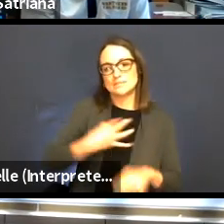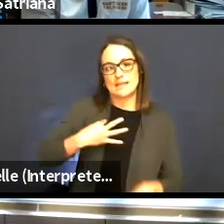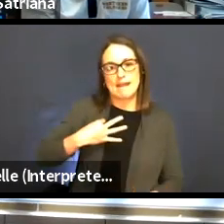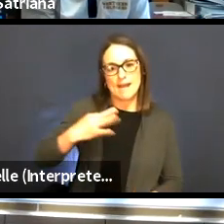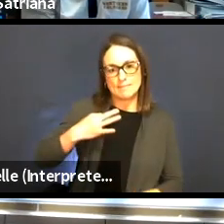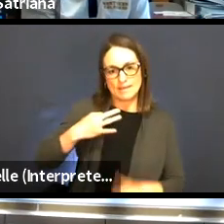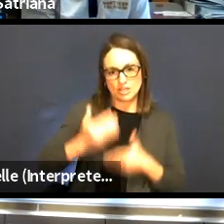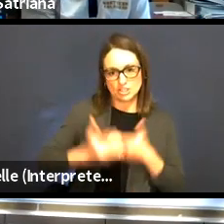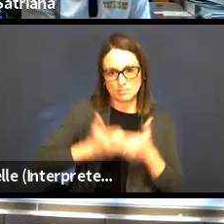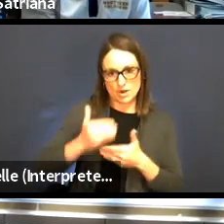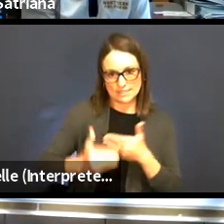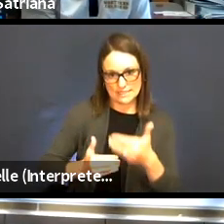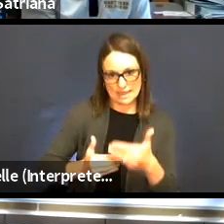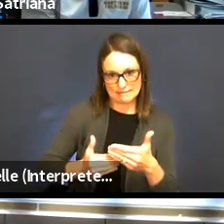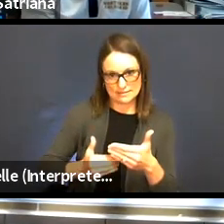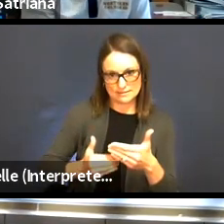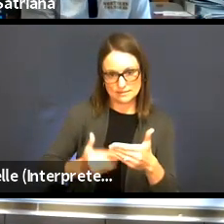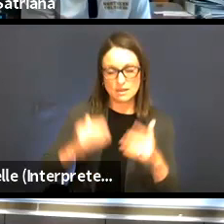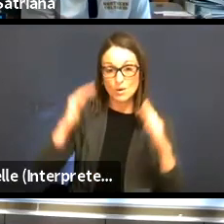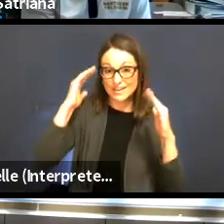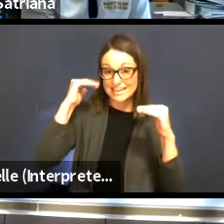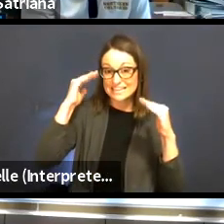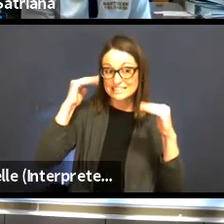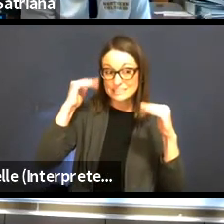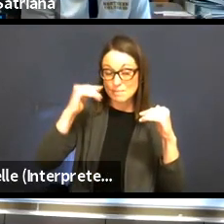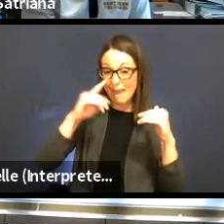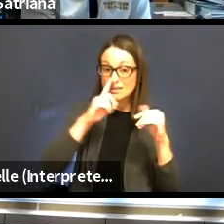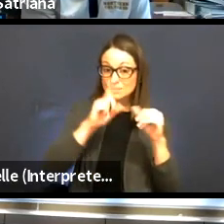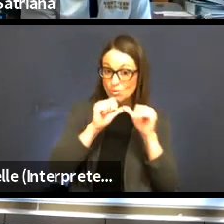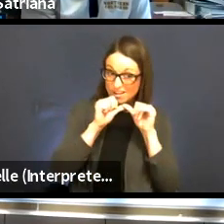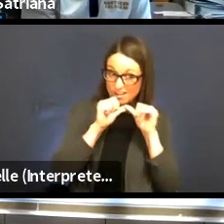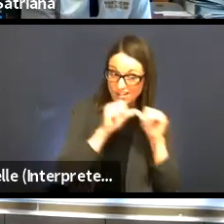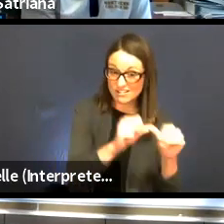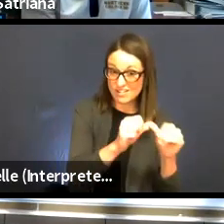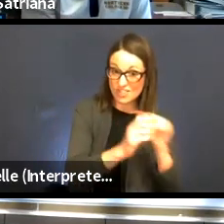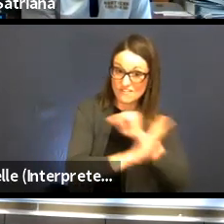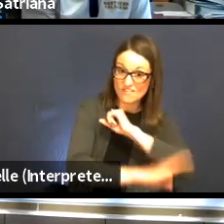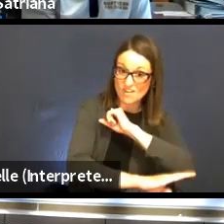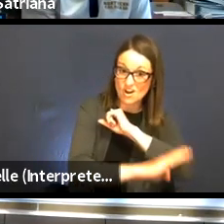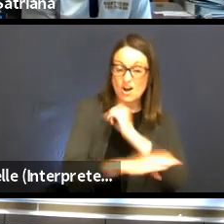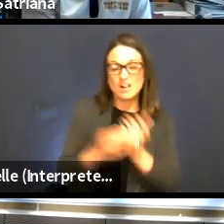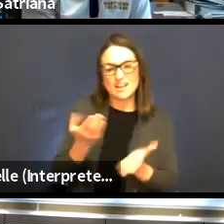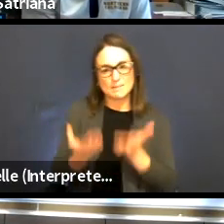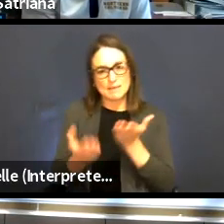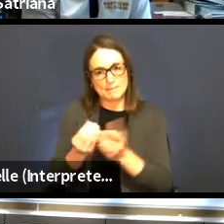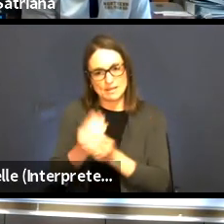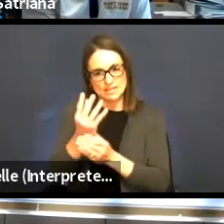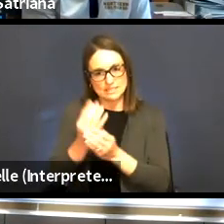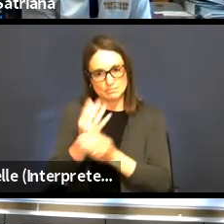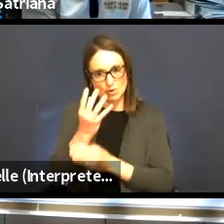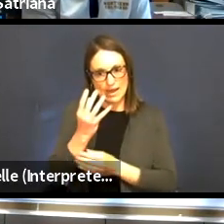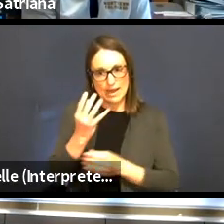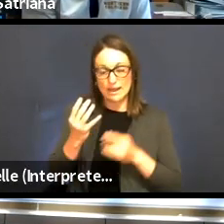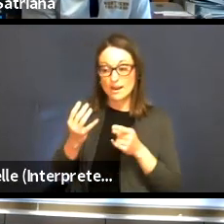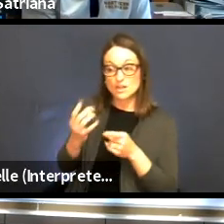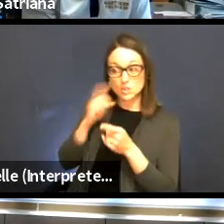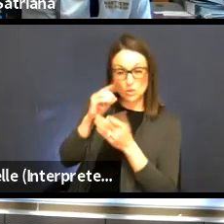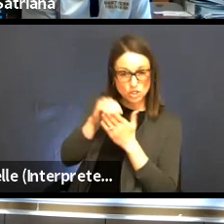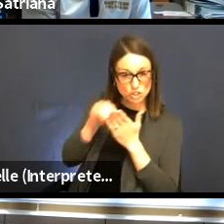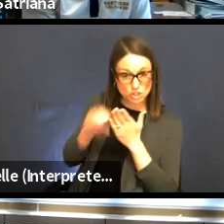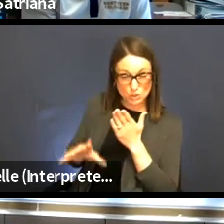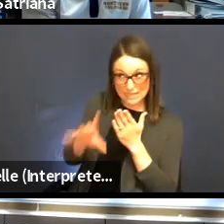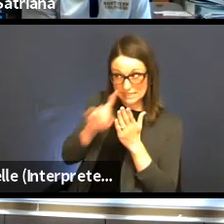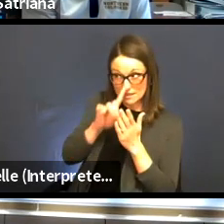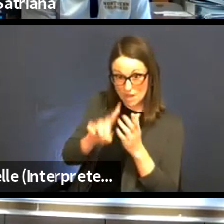to continue at least through the fall and potentially the spring. And those are students that are continuing?